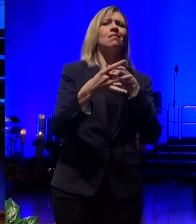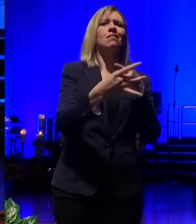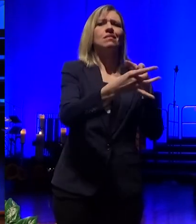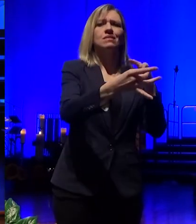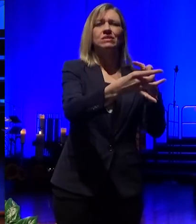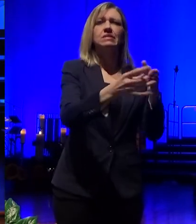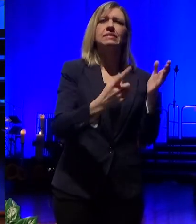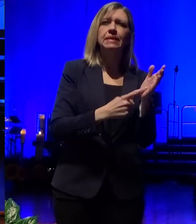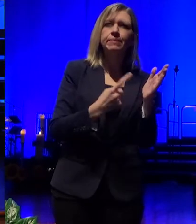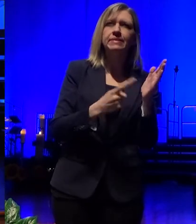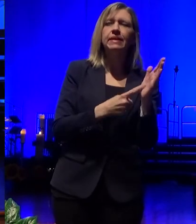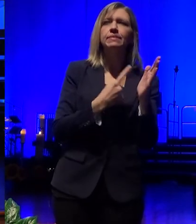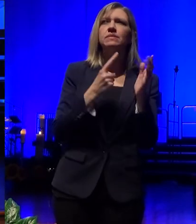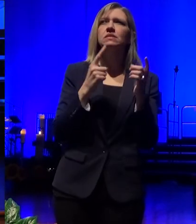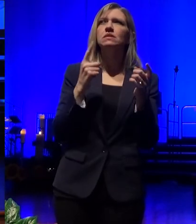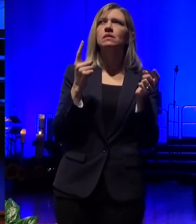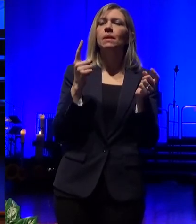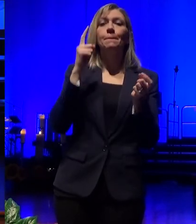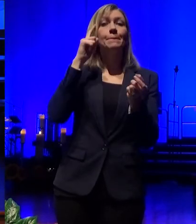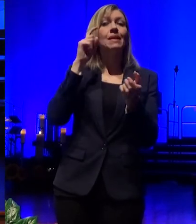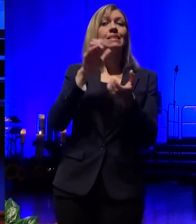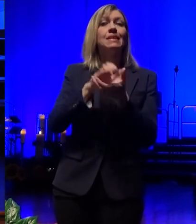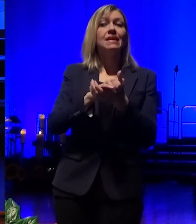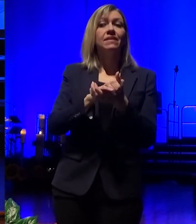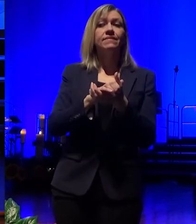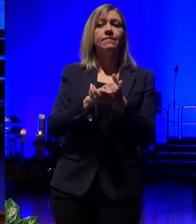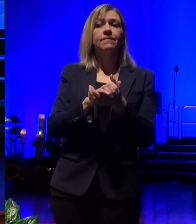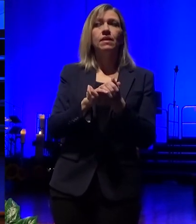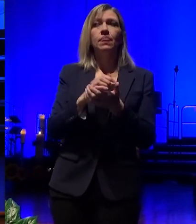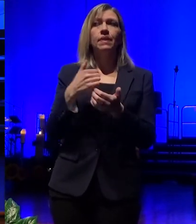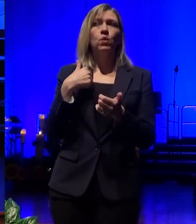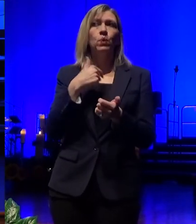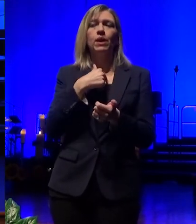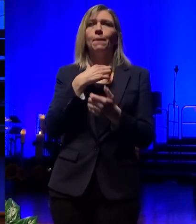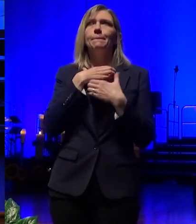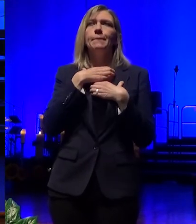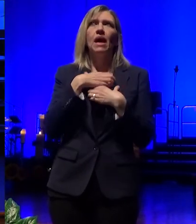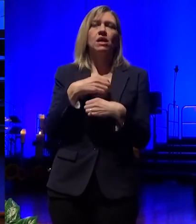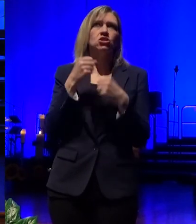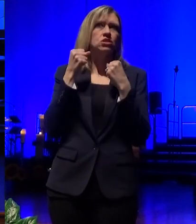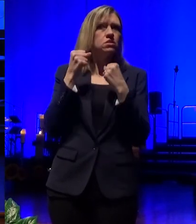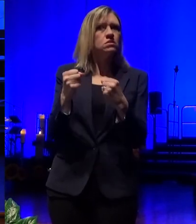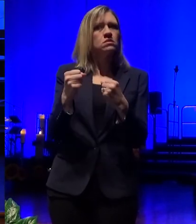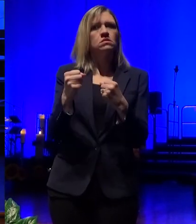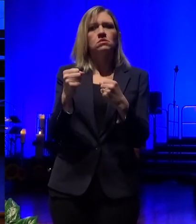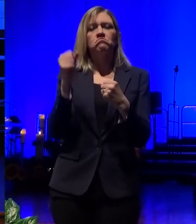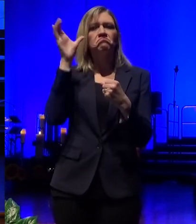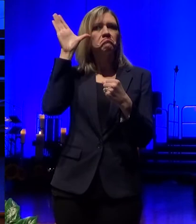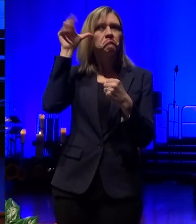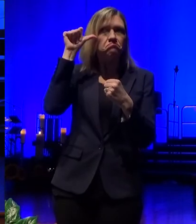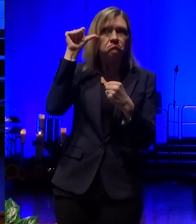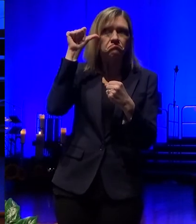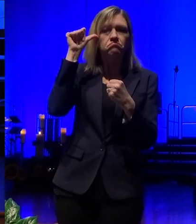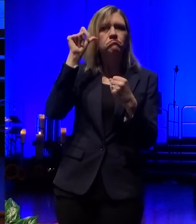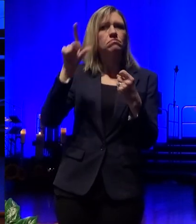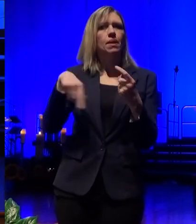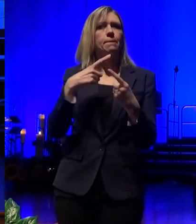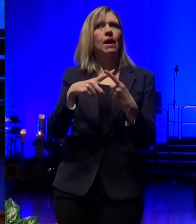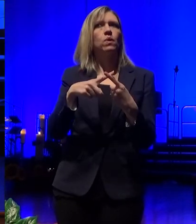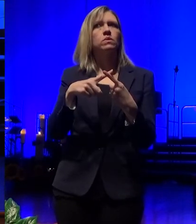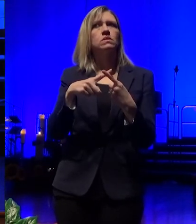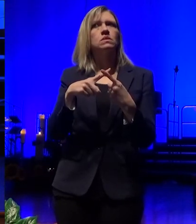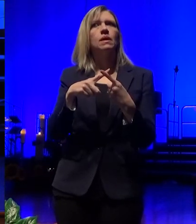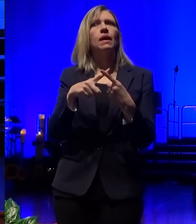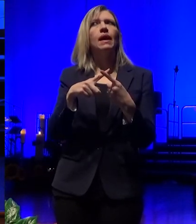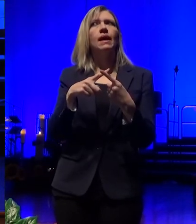sometimes into beliefs that we are passionate and fervent about and